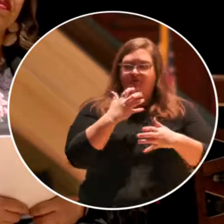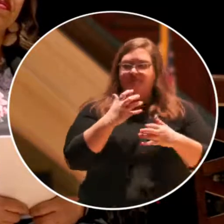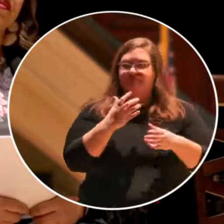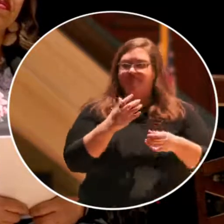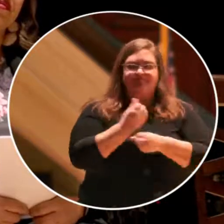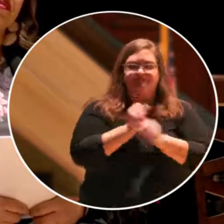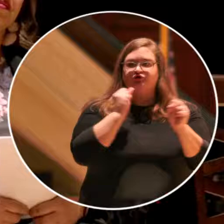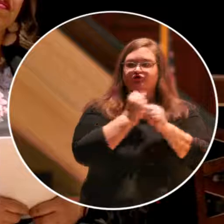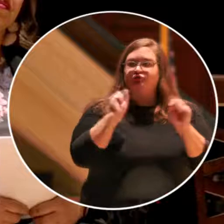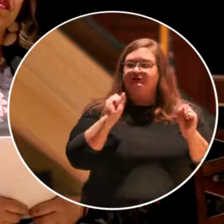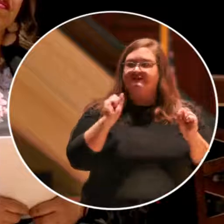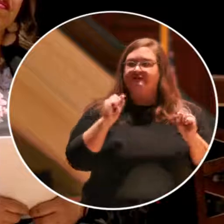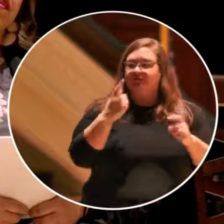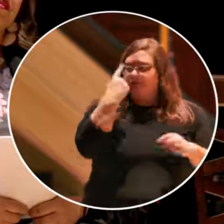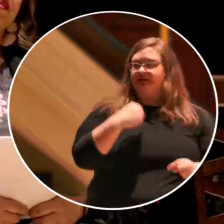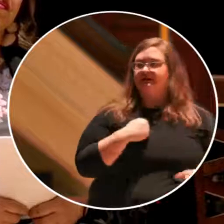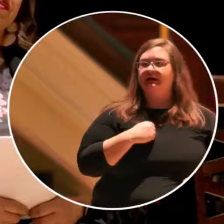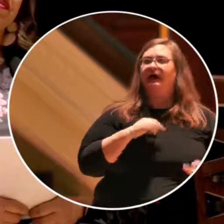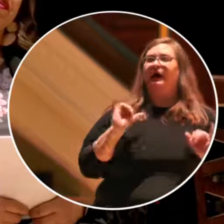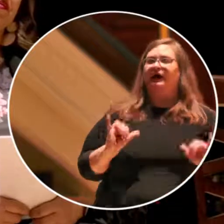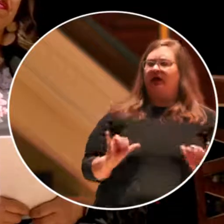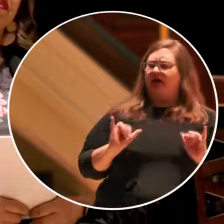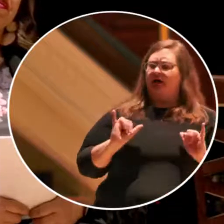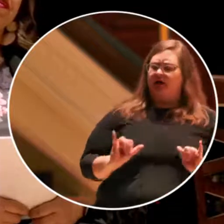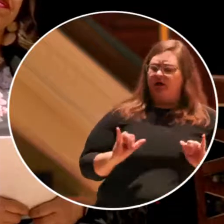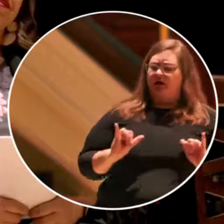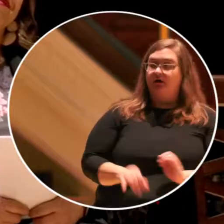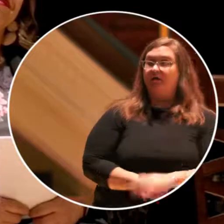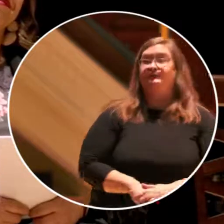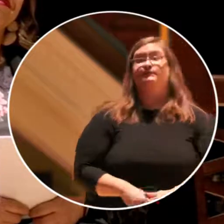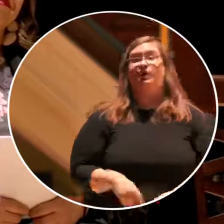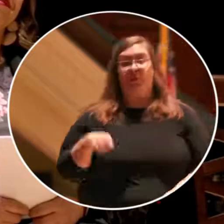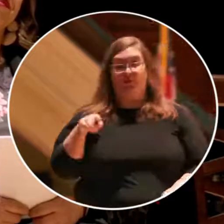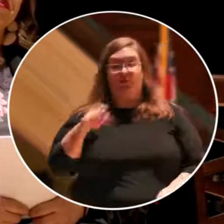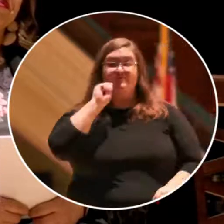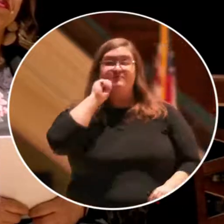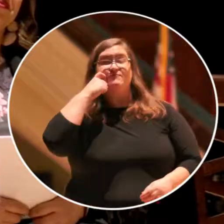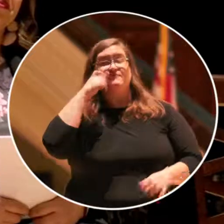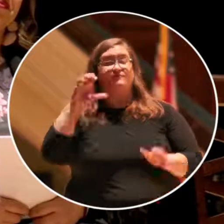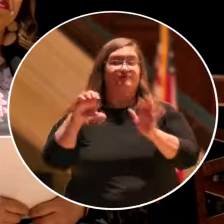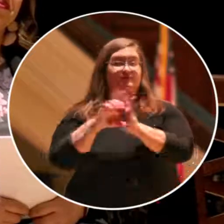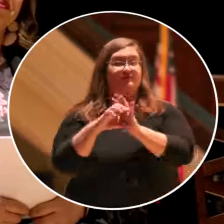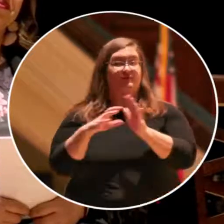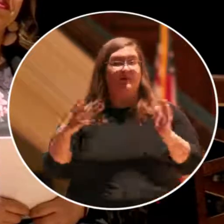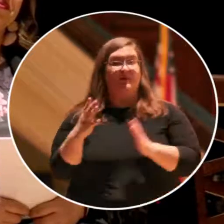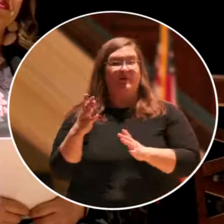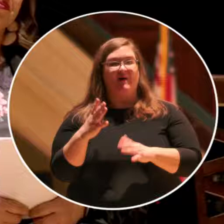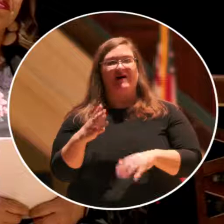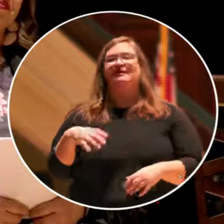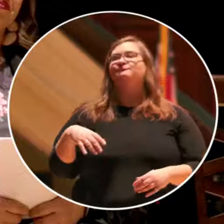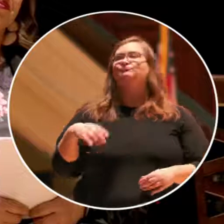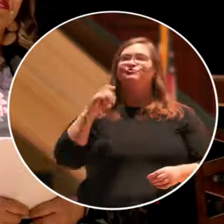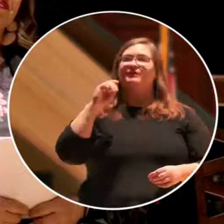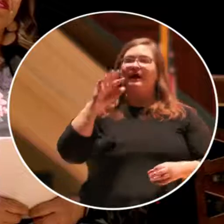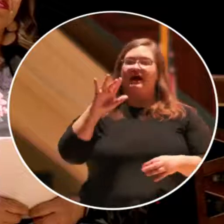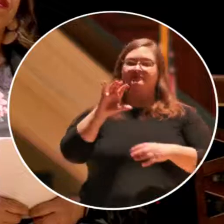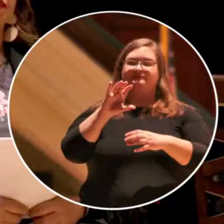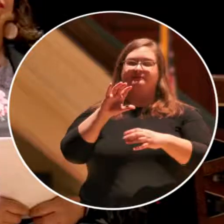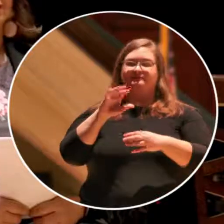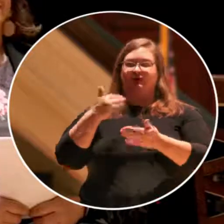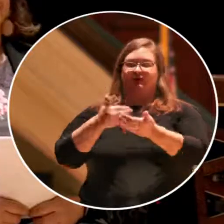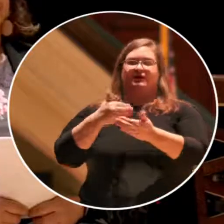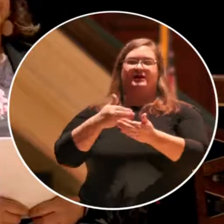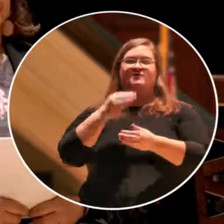of those photo booths. It was at Canisius Lake at an amusement park, she thought. A close-up with